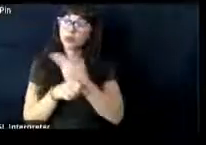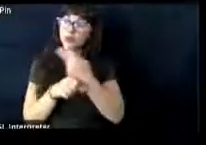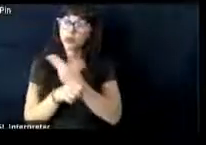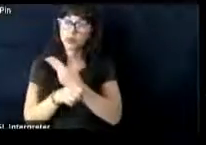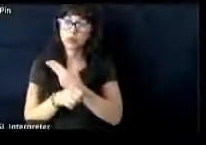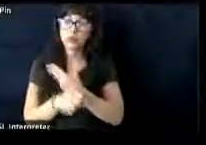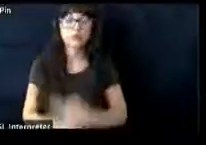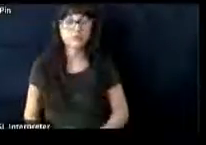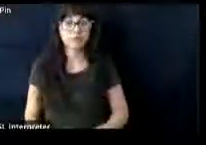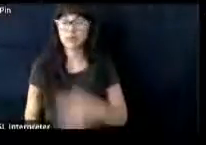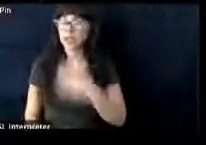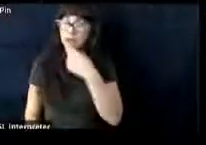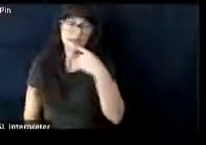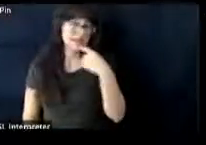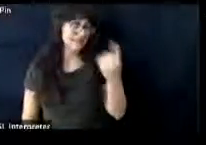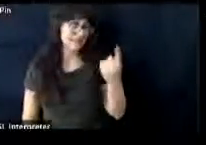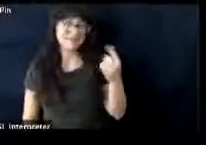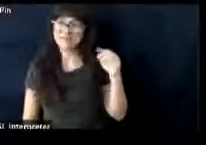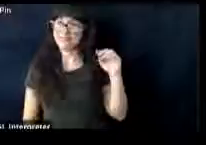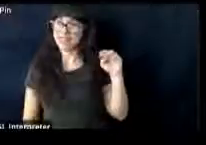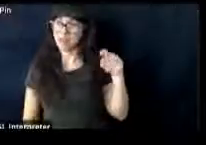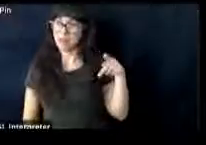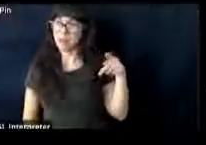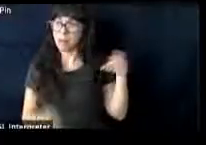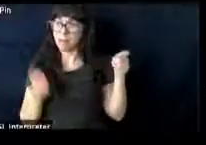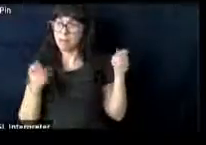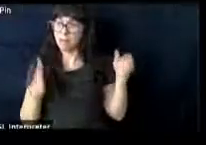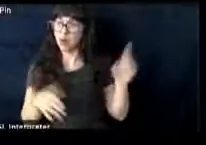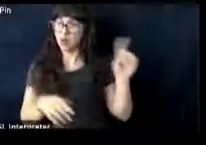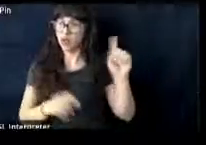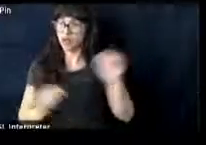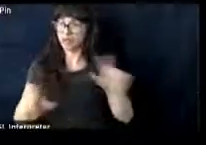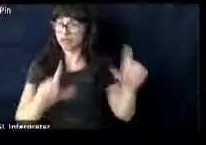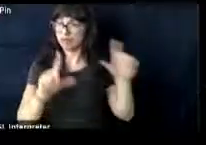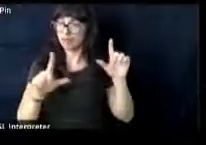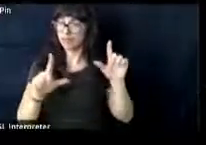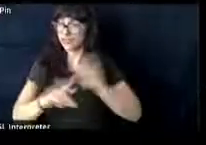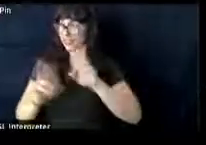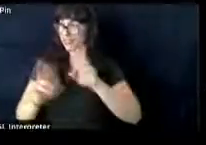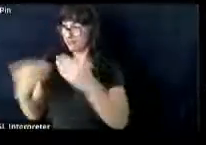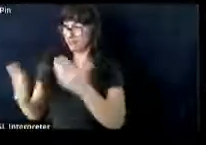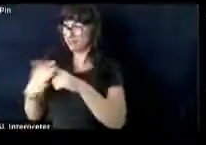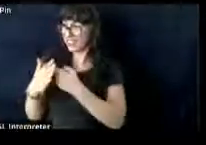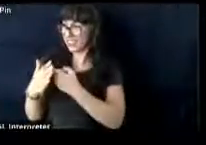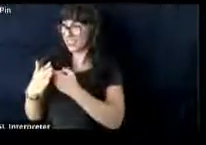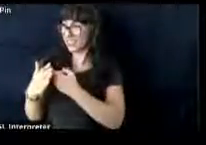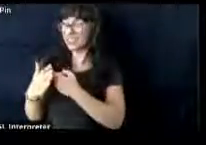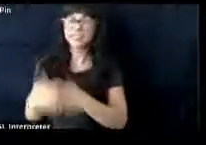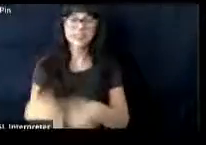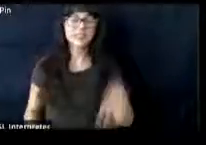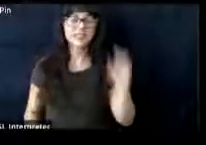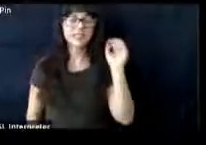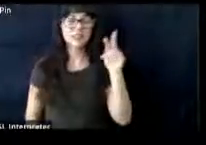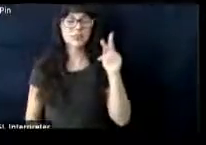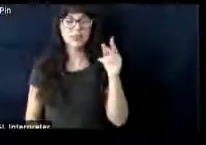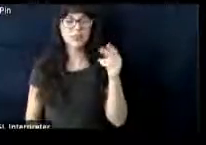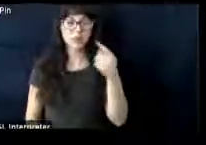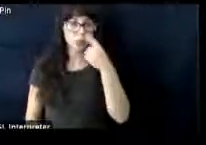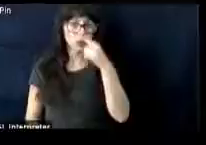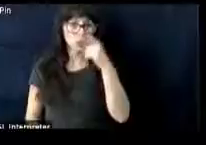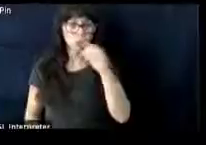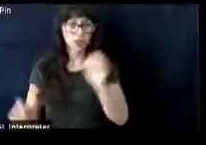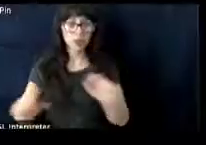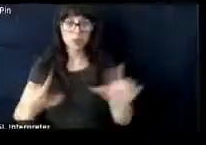And please let the mapper know what area you would like to discuss, and the floor is yours. Okay, if you could pull up